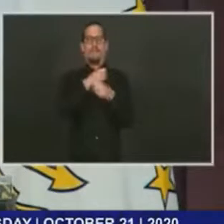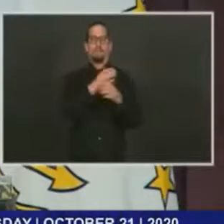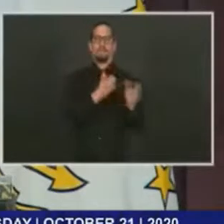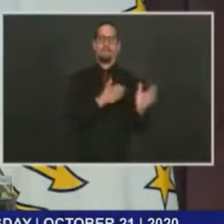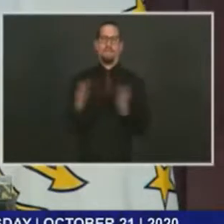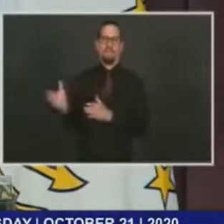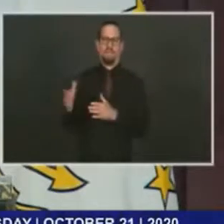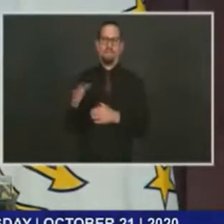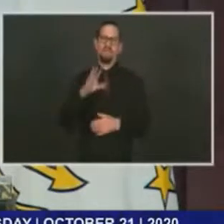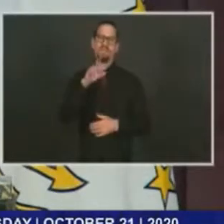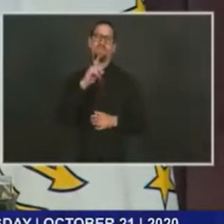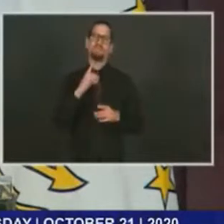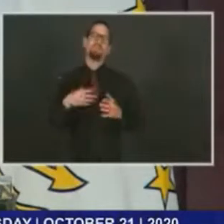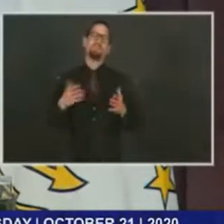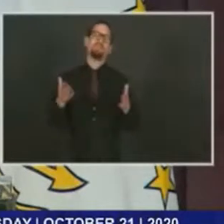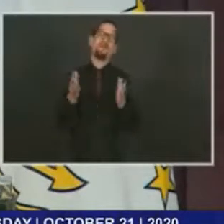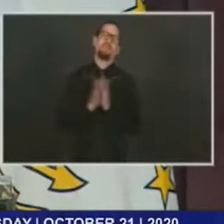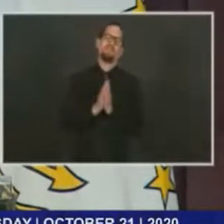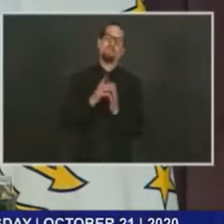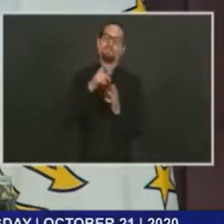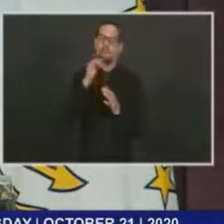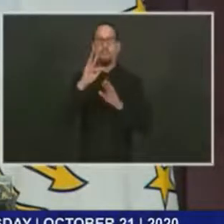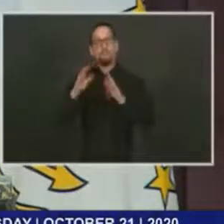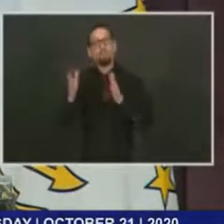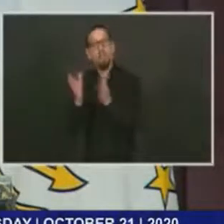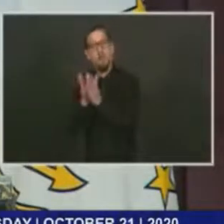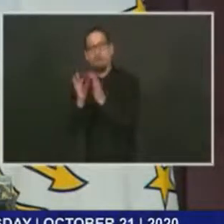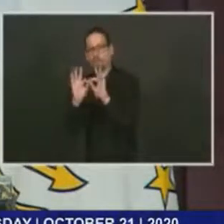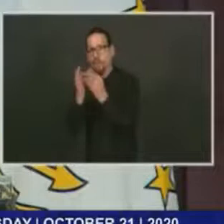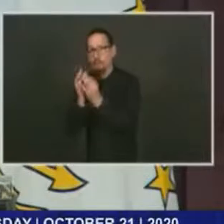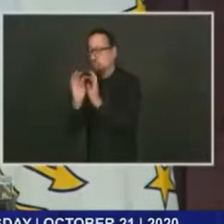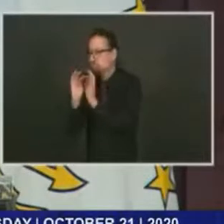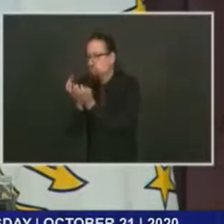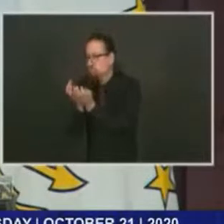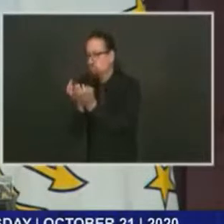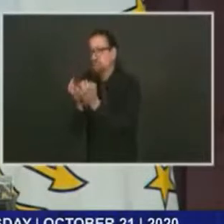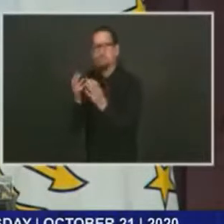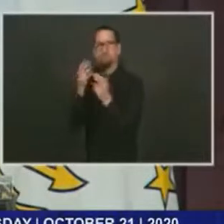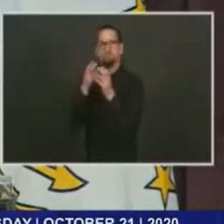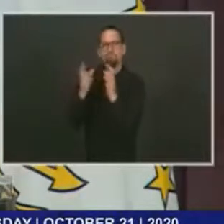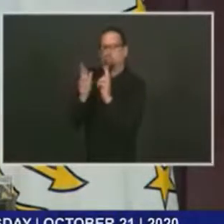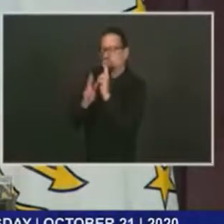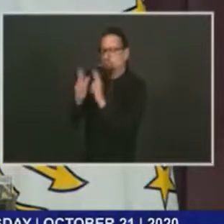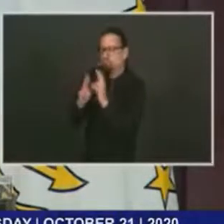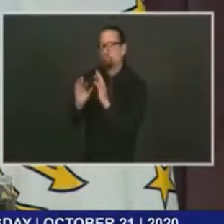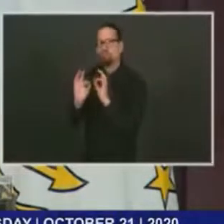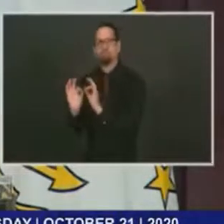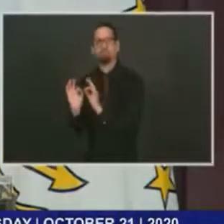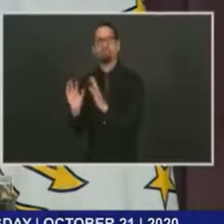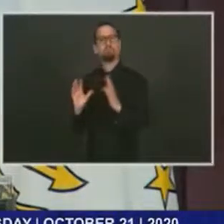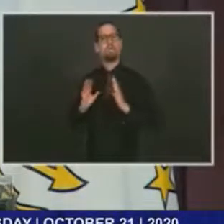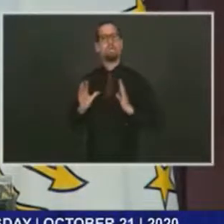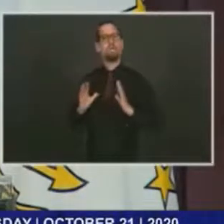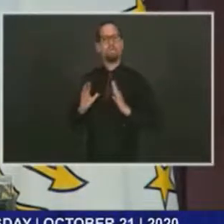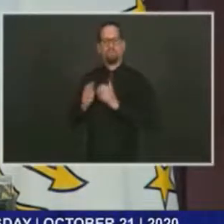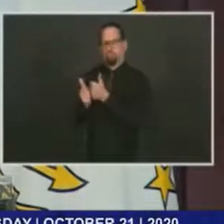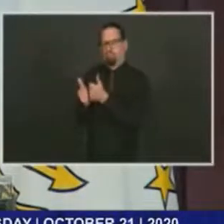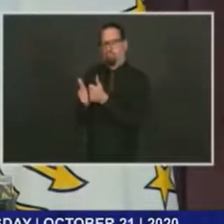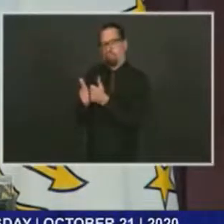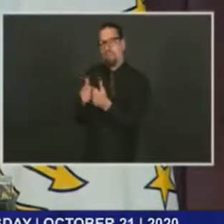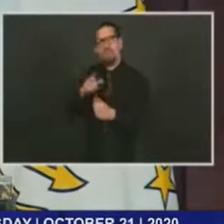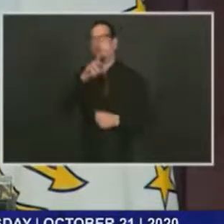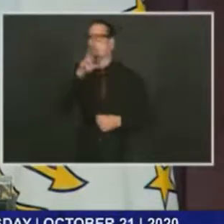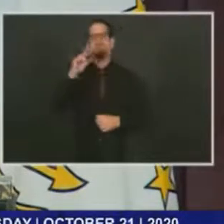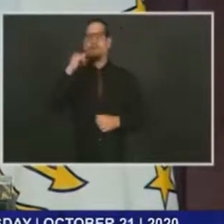That's terrific. However, if you're making your plans and you say, no, we want to have all my family over and we're going to